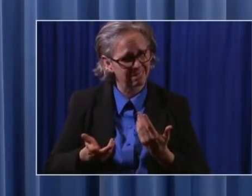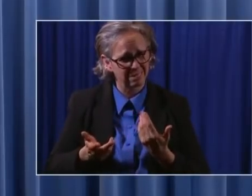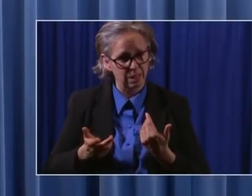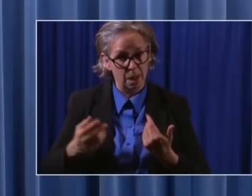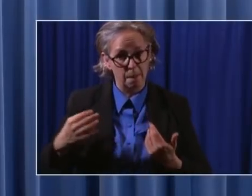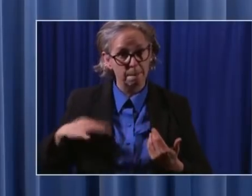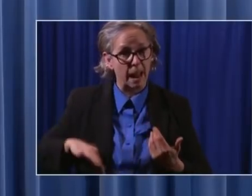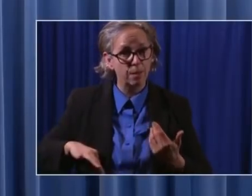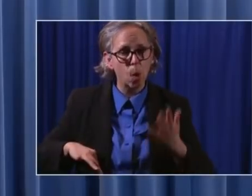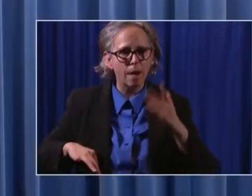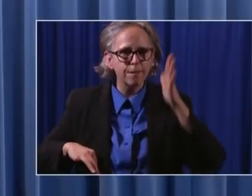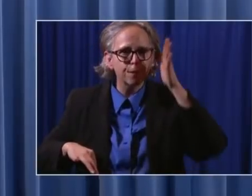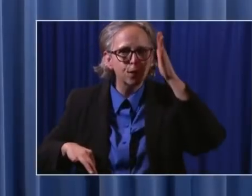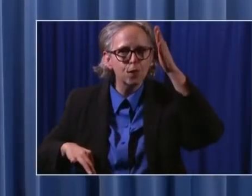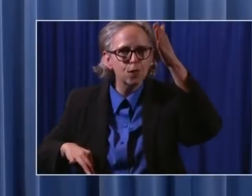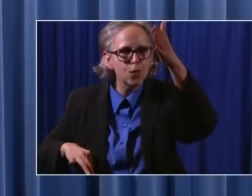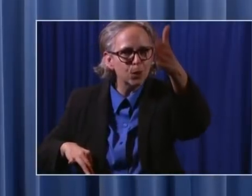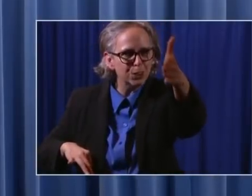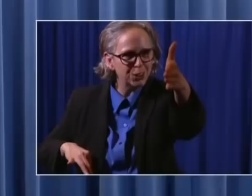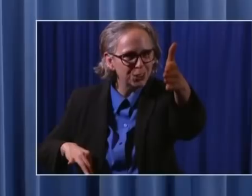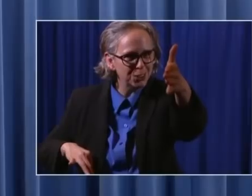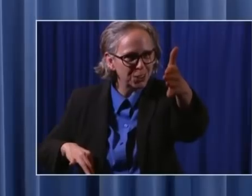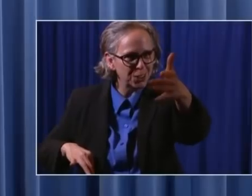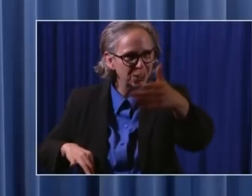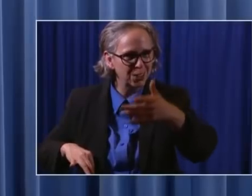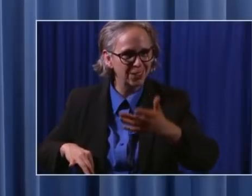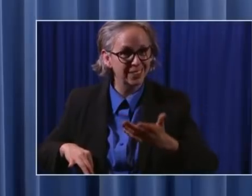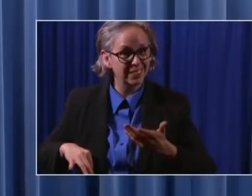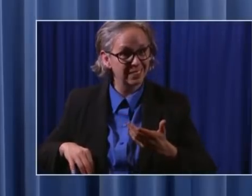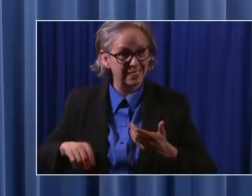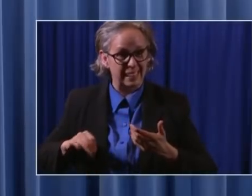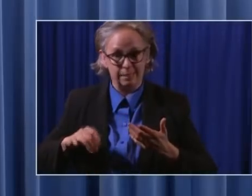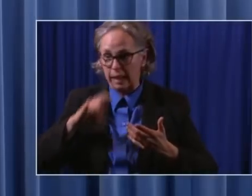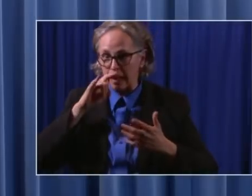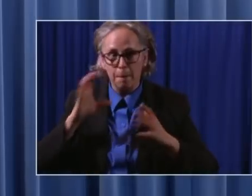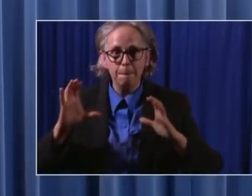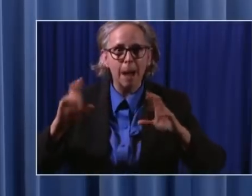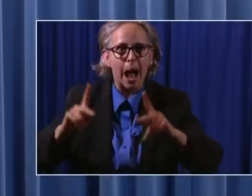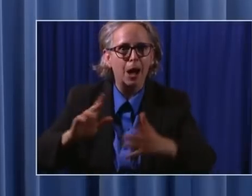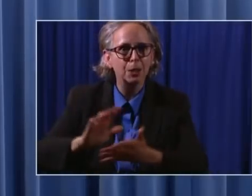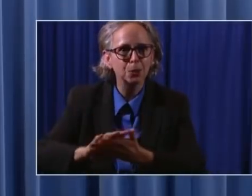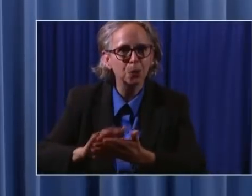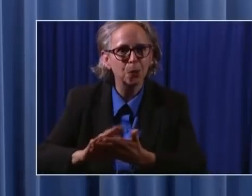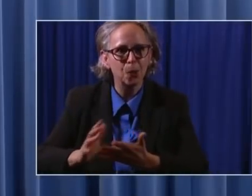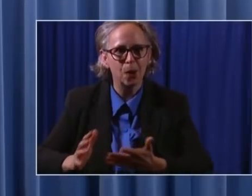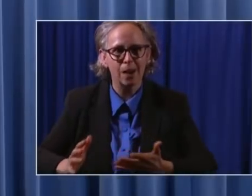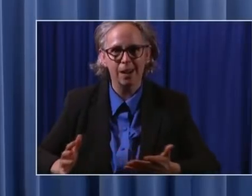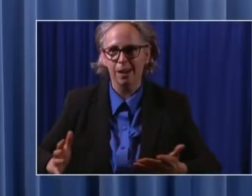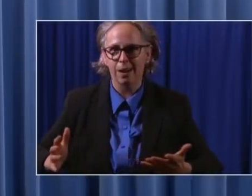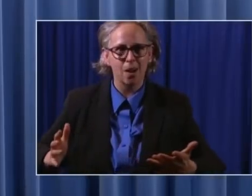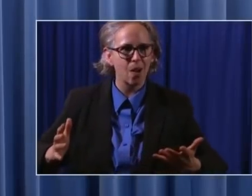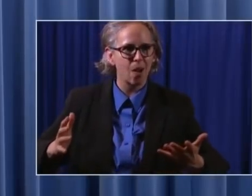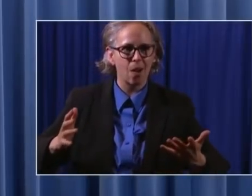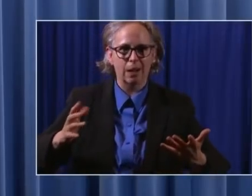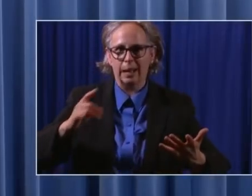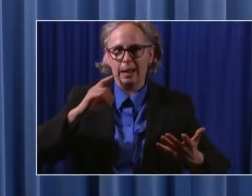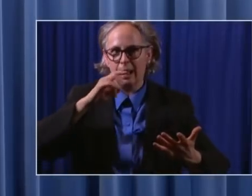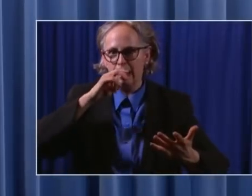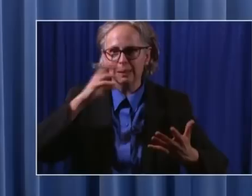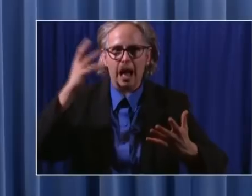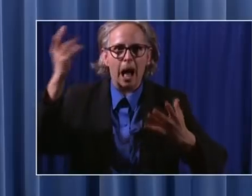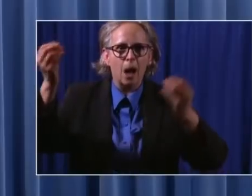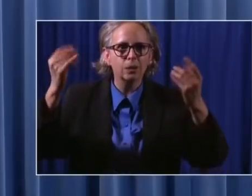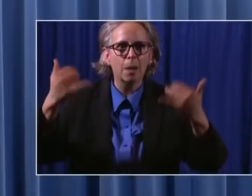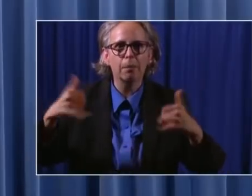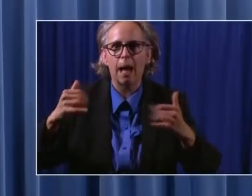long-term gain is kids will be back in school in the fall. Long-term gain could be our kids can play football, our kids